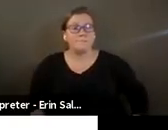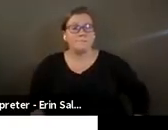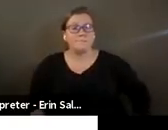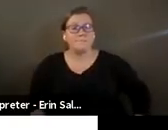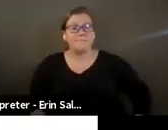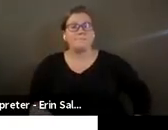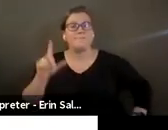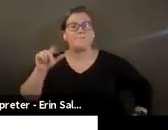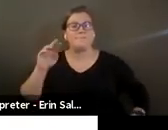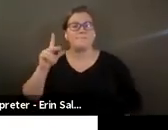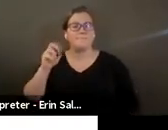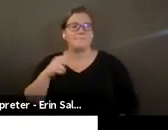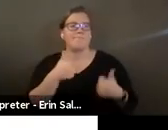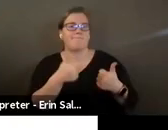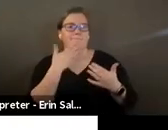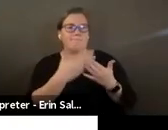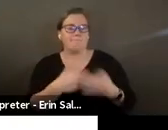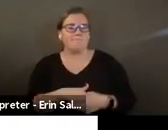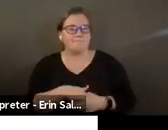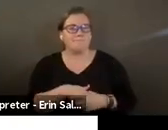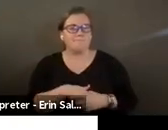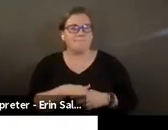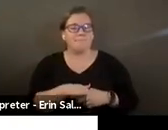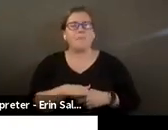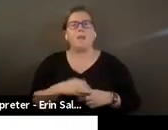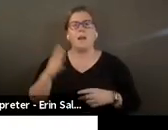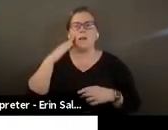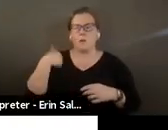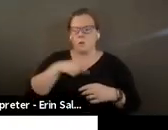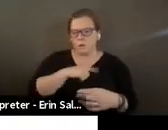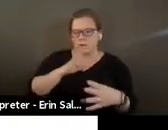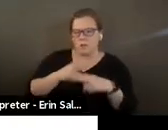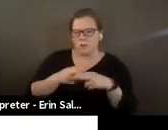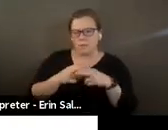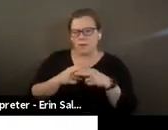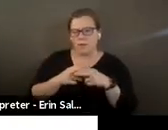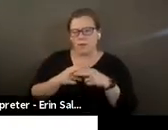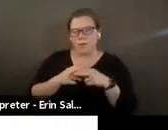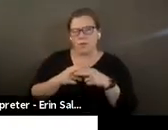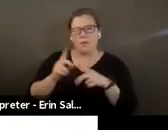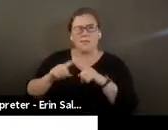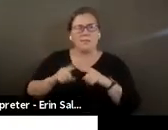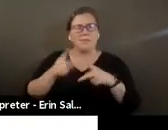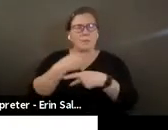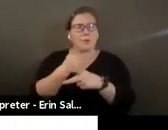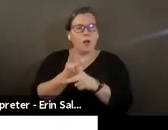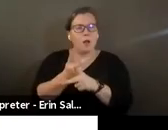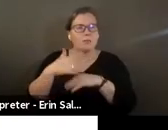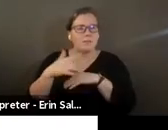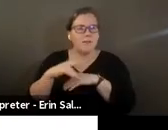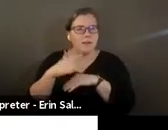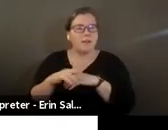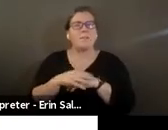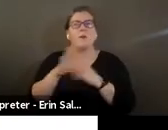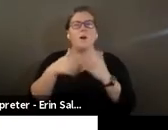Awesome. Thank you. And I know that we talked a little bit about the products that were available and all the